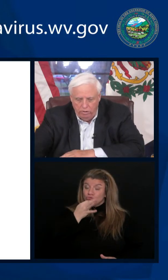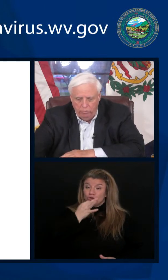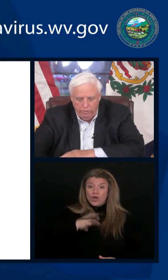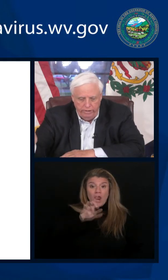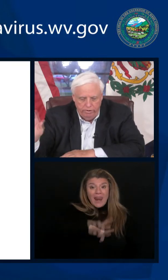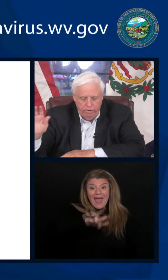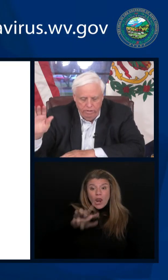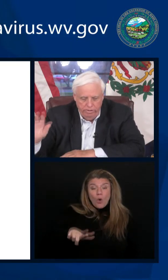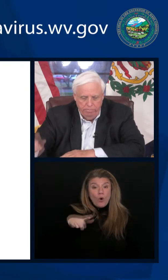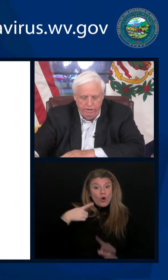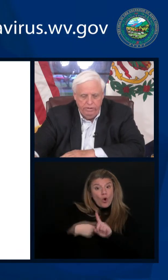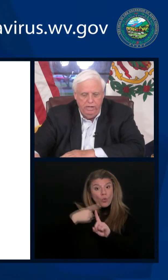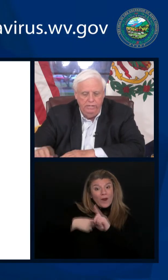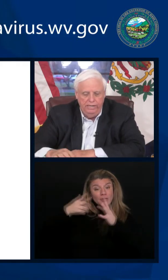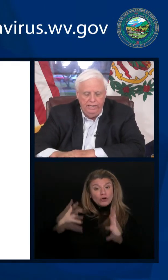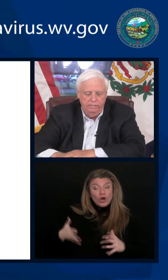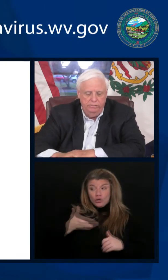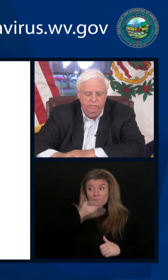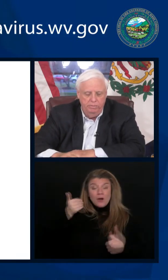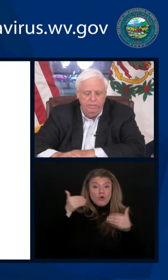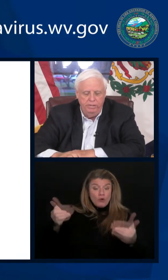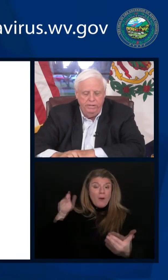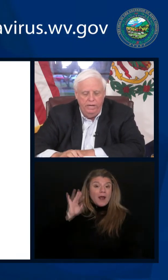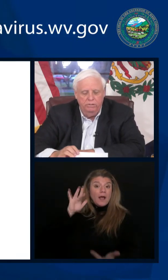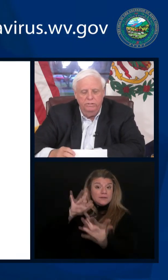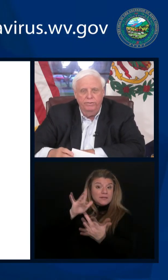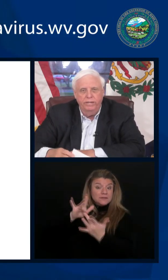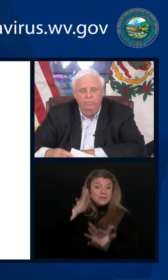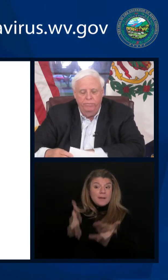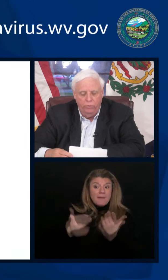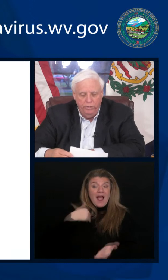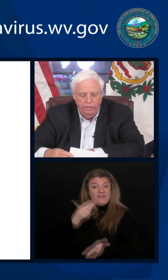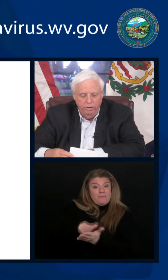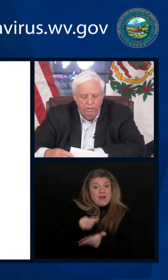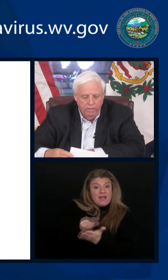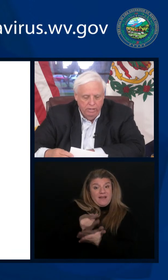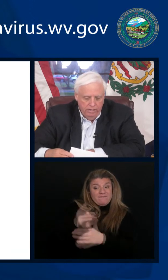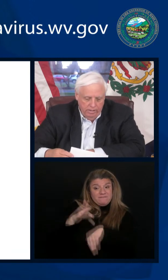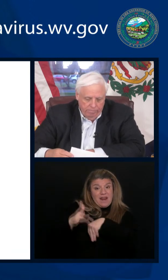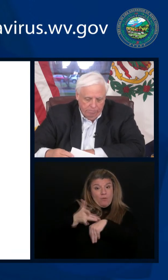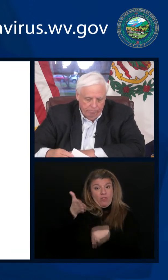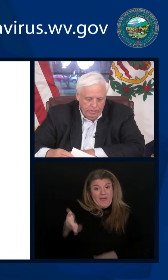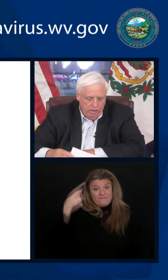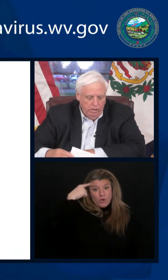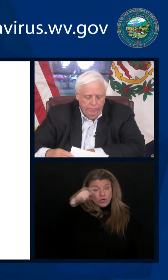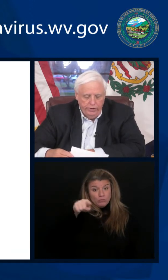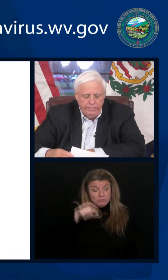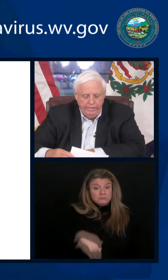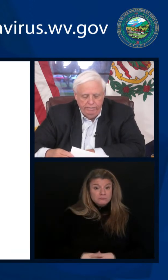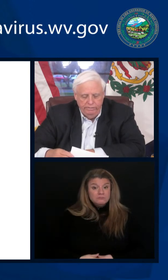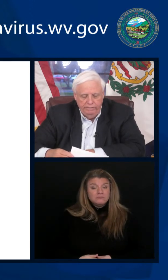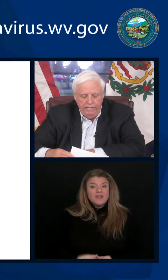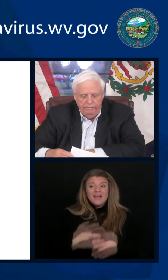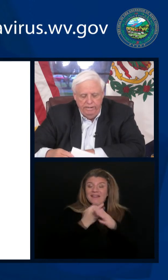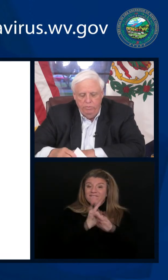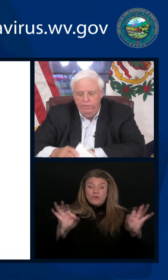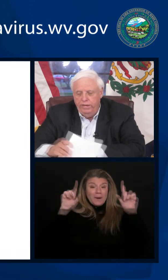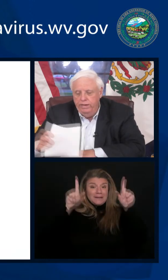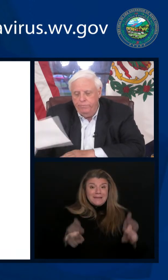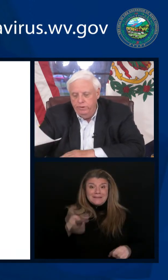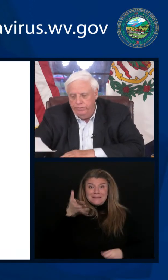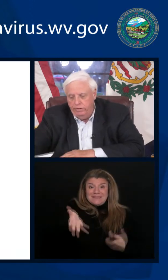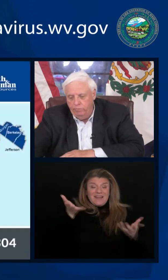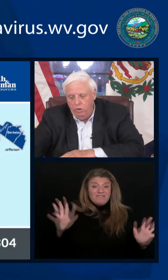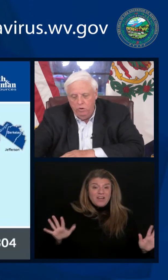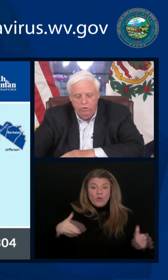landlord or renter, you better contact us. There may be dollars available for you. All the free testings out there, we